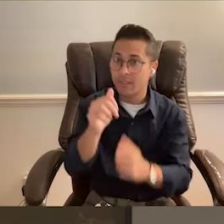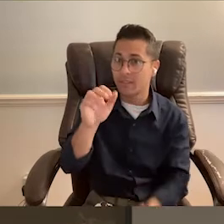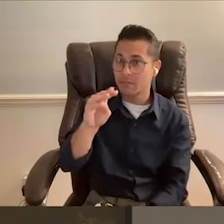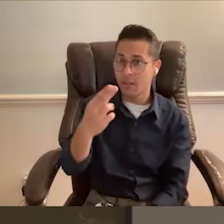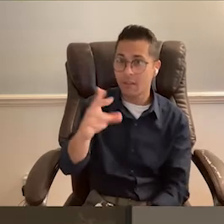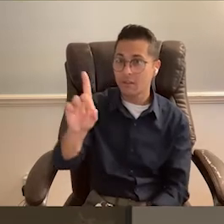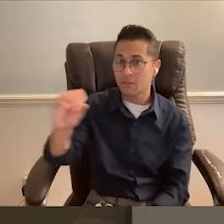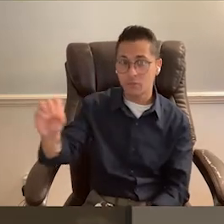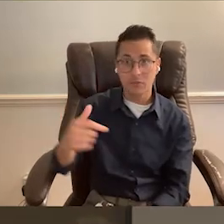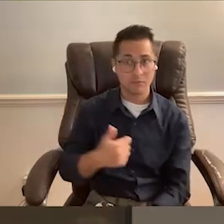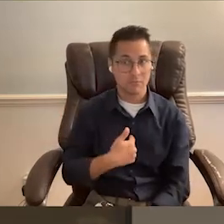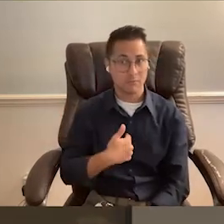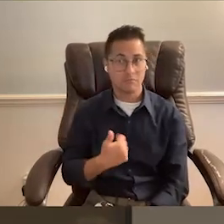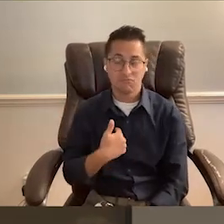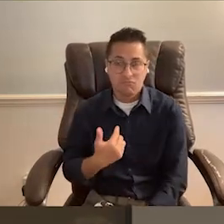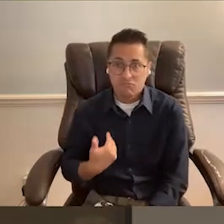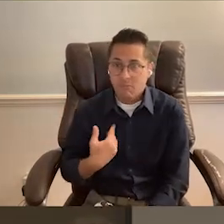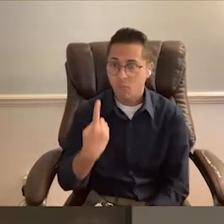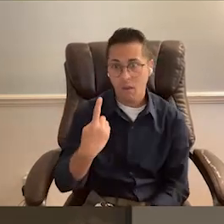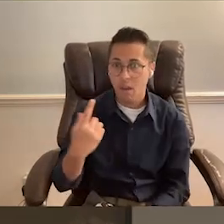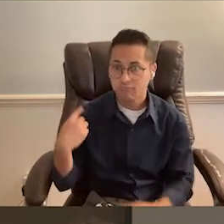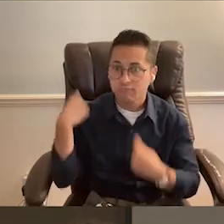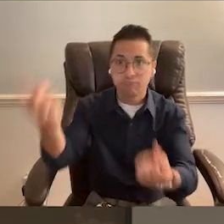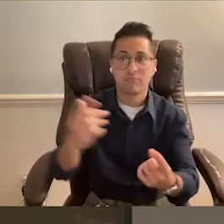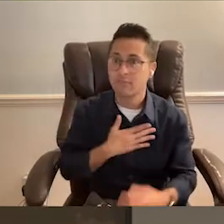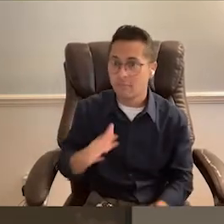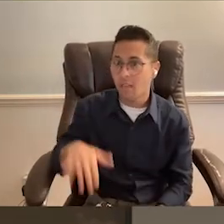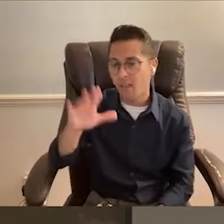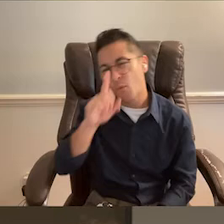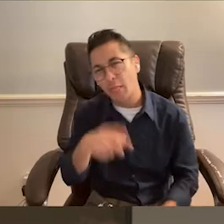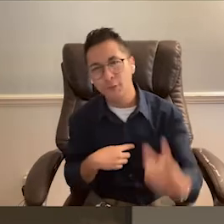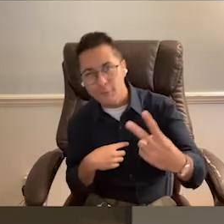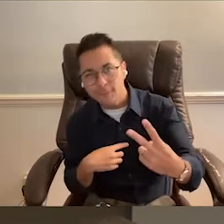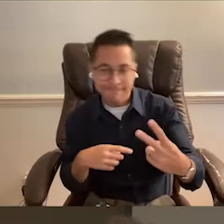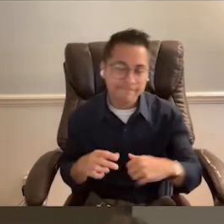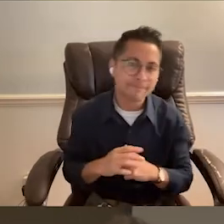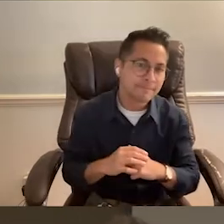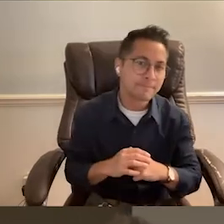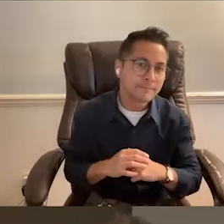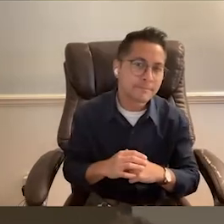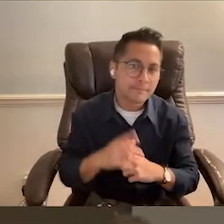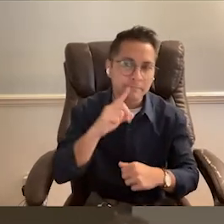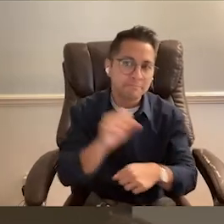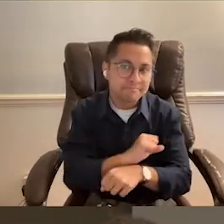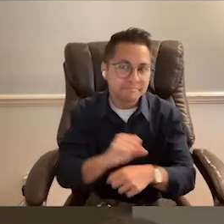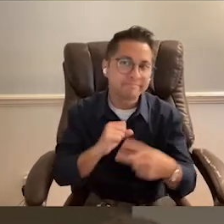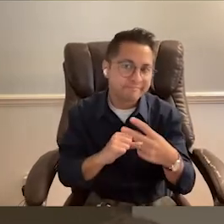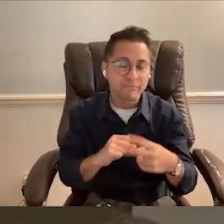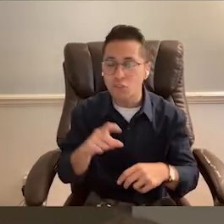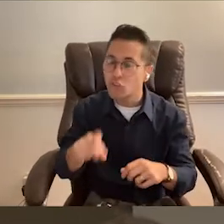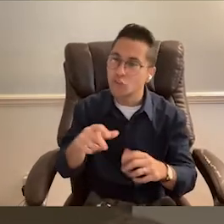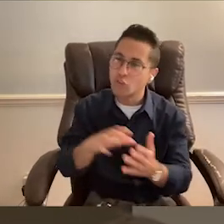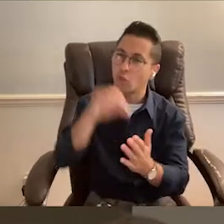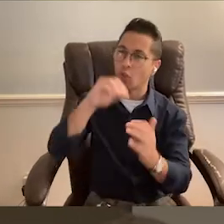you know, you can live with a mental health disorder. I have lived with one my whole life, or two actually, my